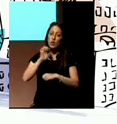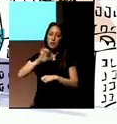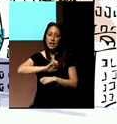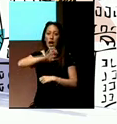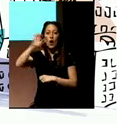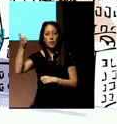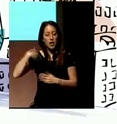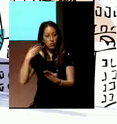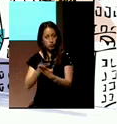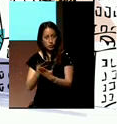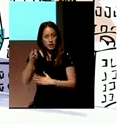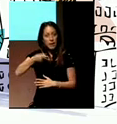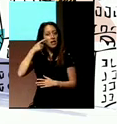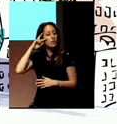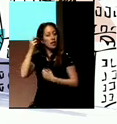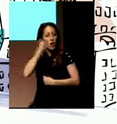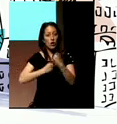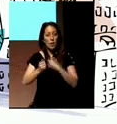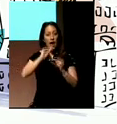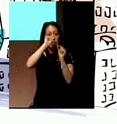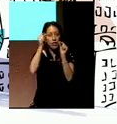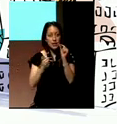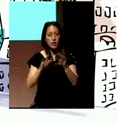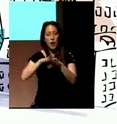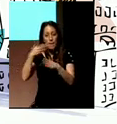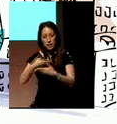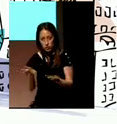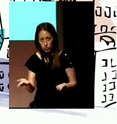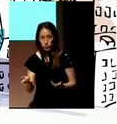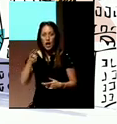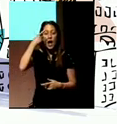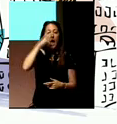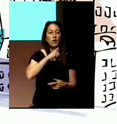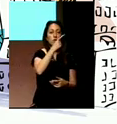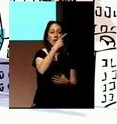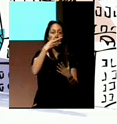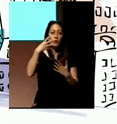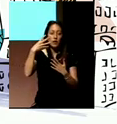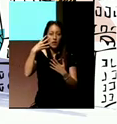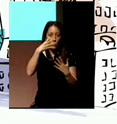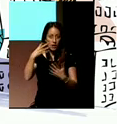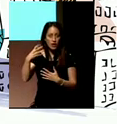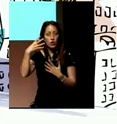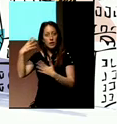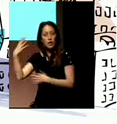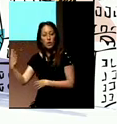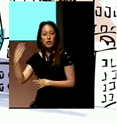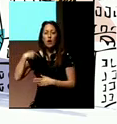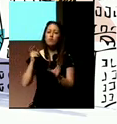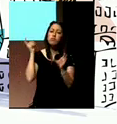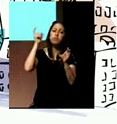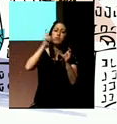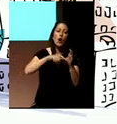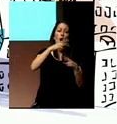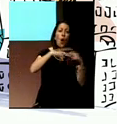She's an expert on ergonomy and design for all. In 1994, she participated in the works of